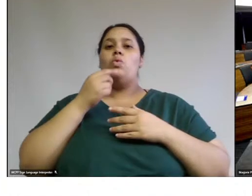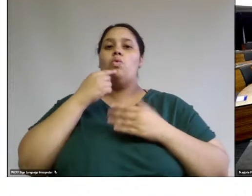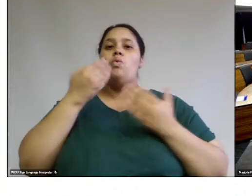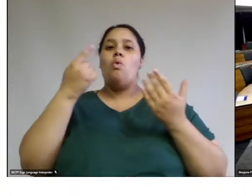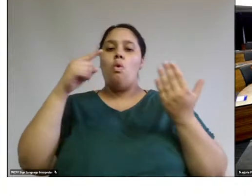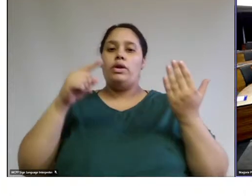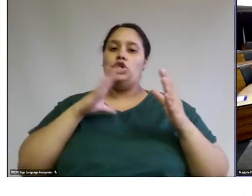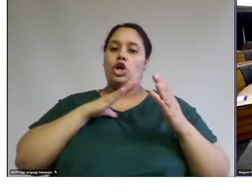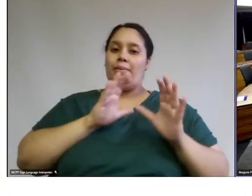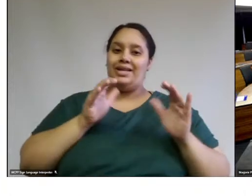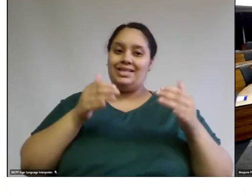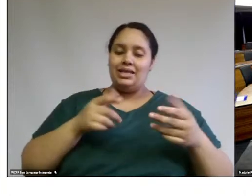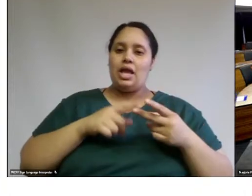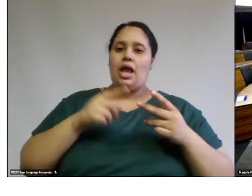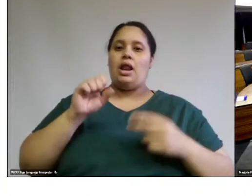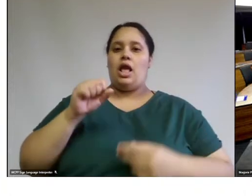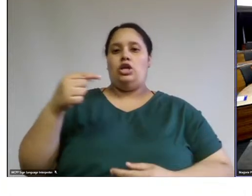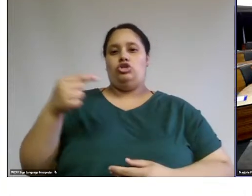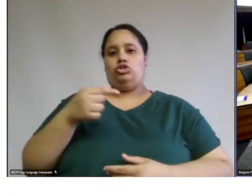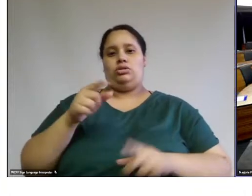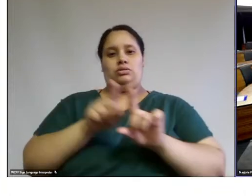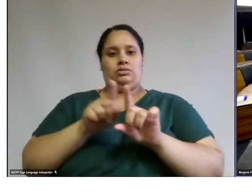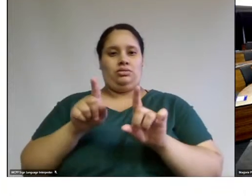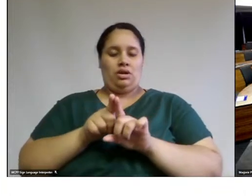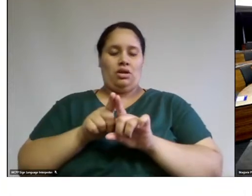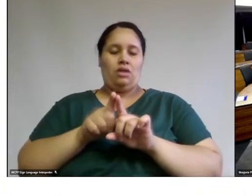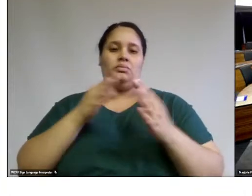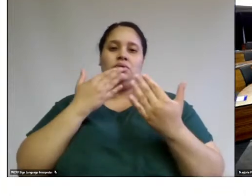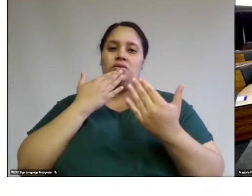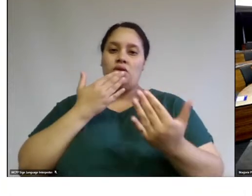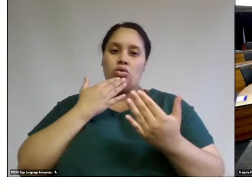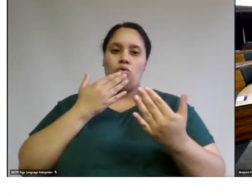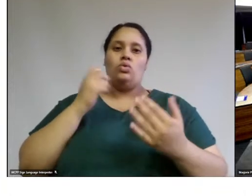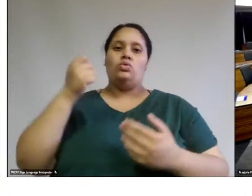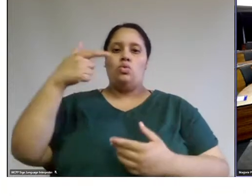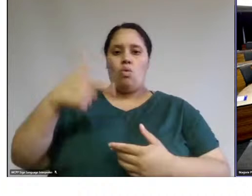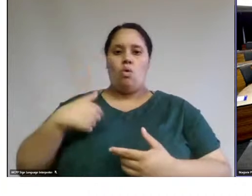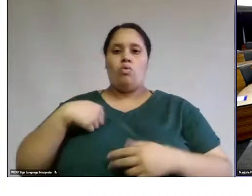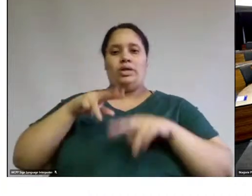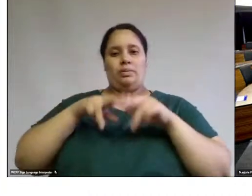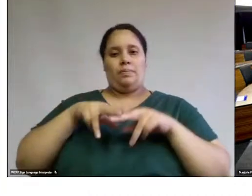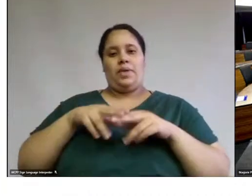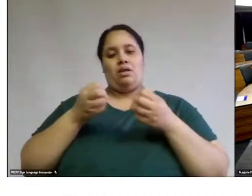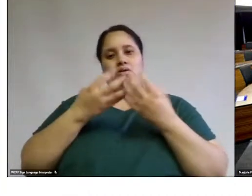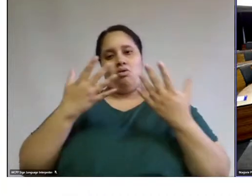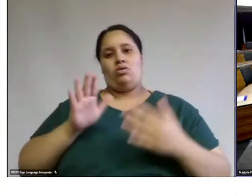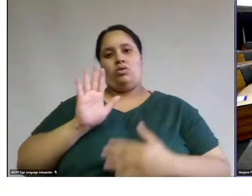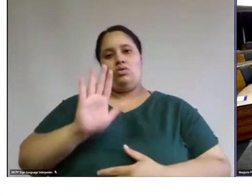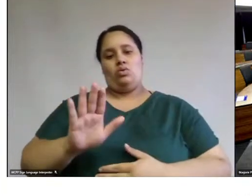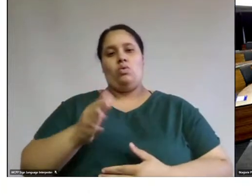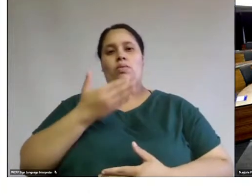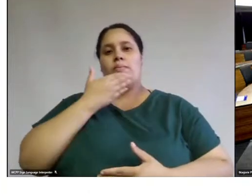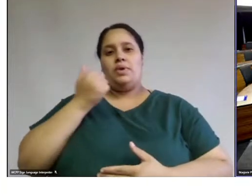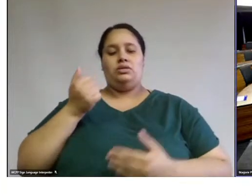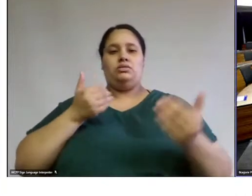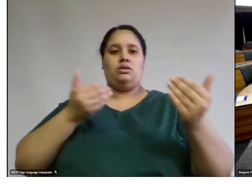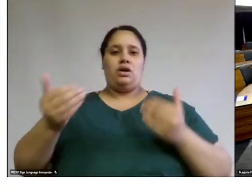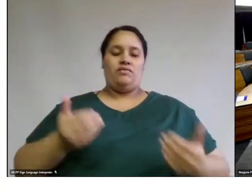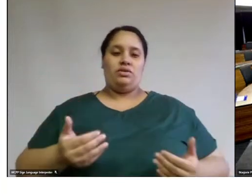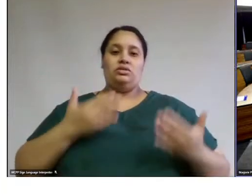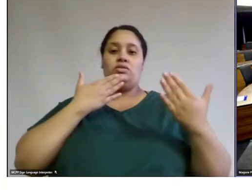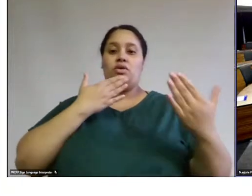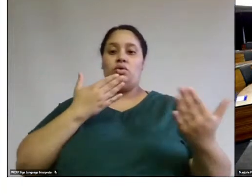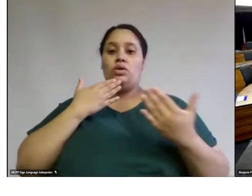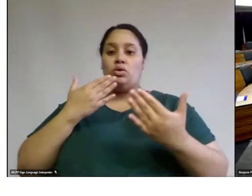committee and the Auditor General as well as our dependent ally in the quest of good governance. Thank you very